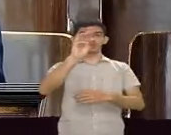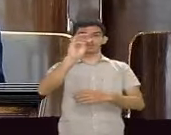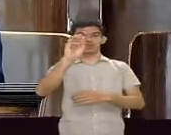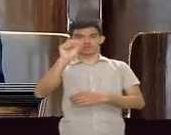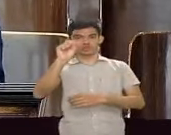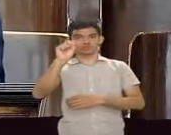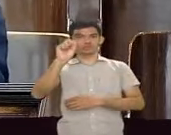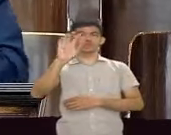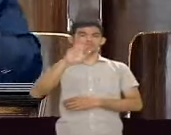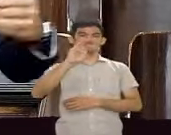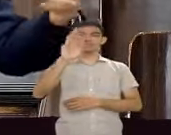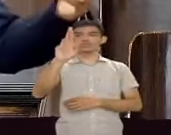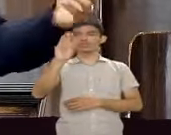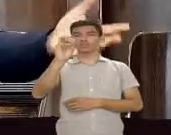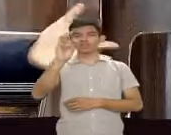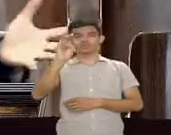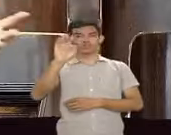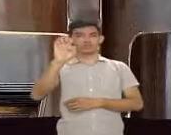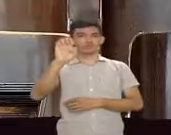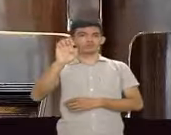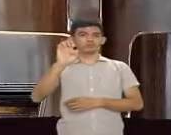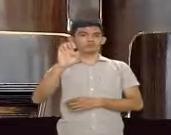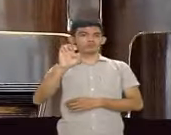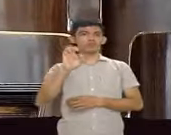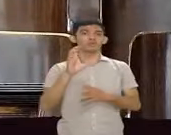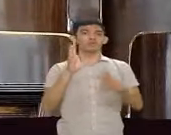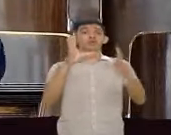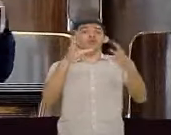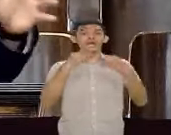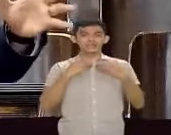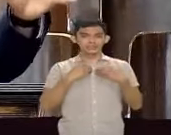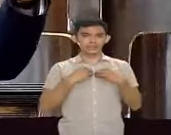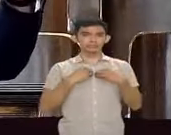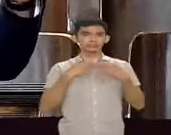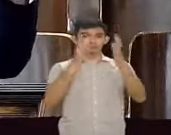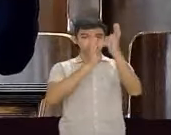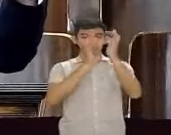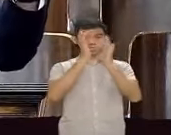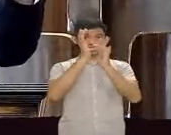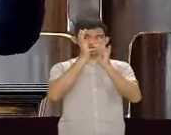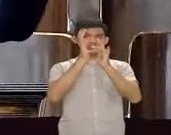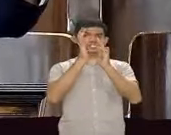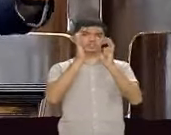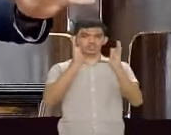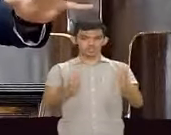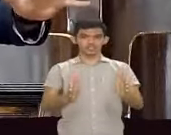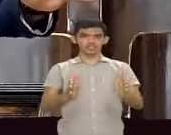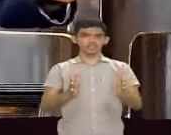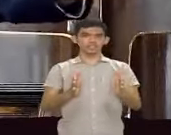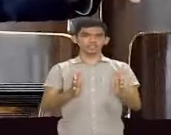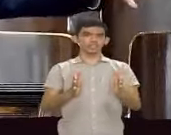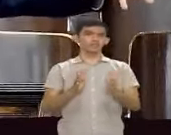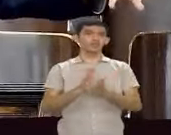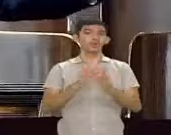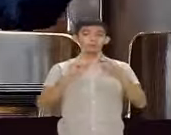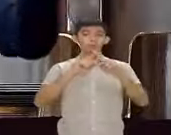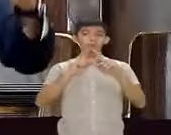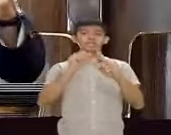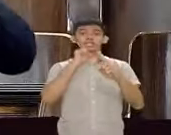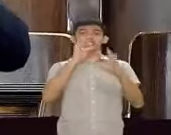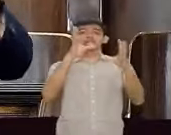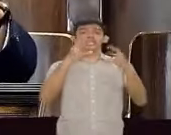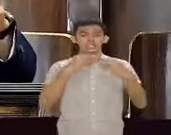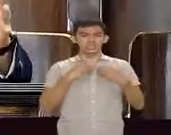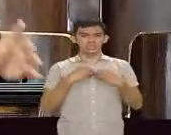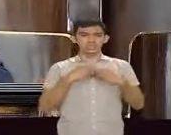Christianity. But they did not really embrace Christianity the way it is said. Nga giingon la, nga